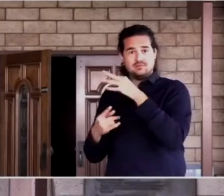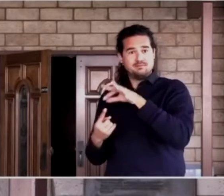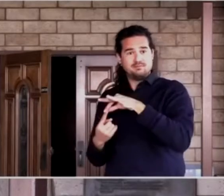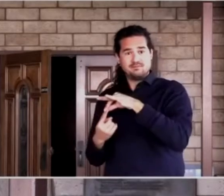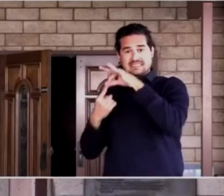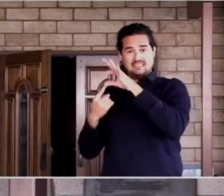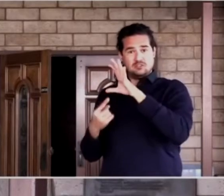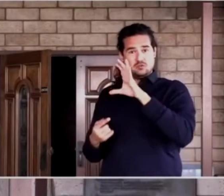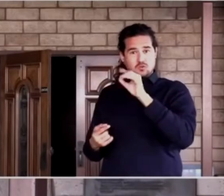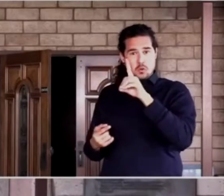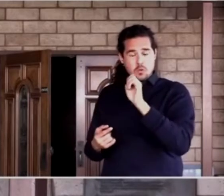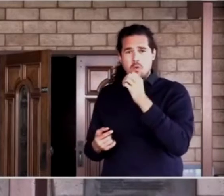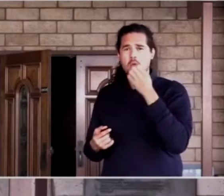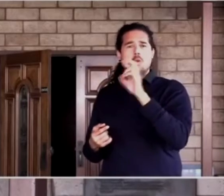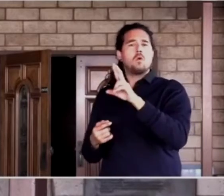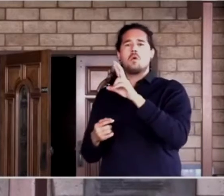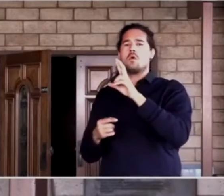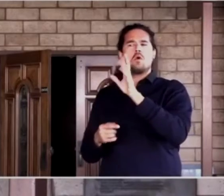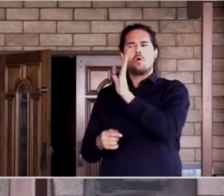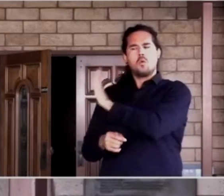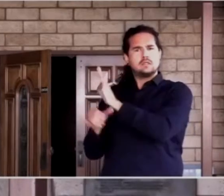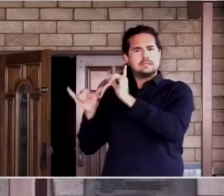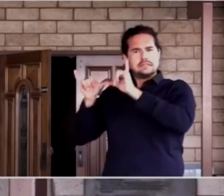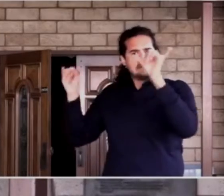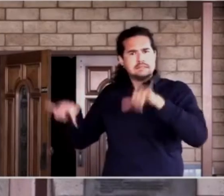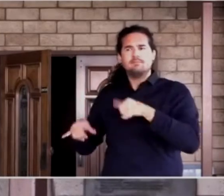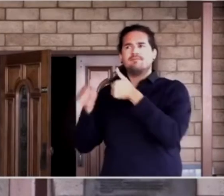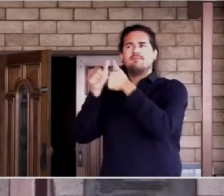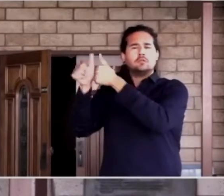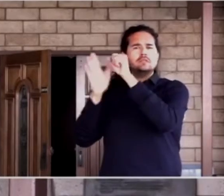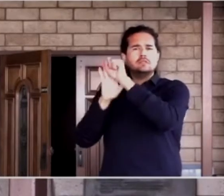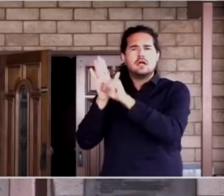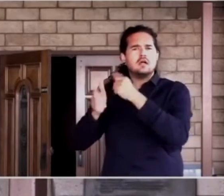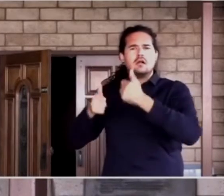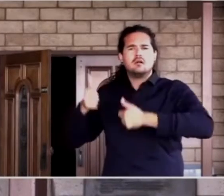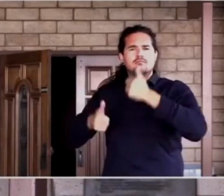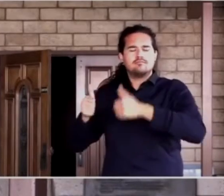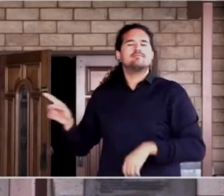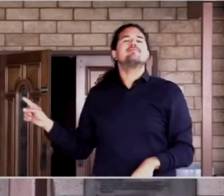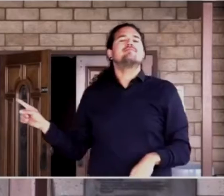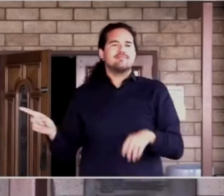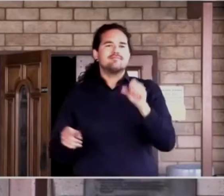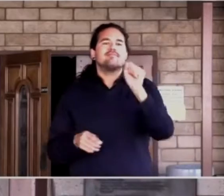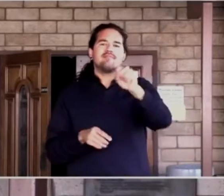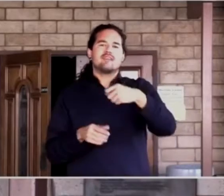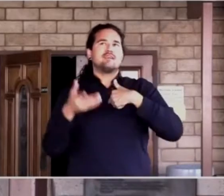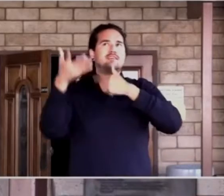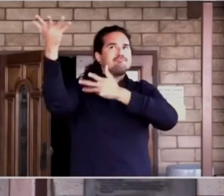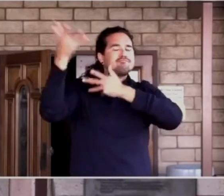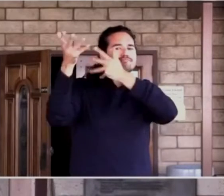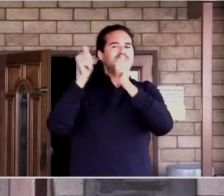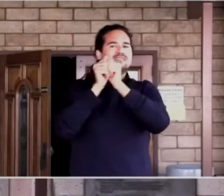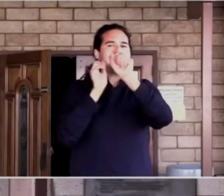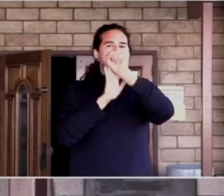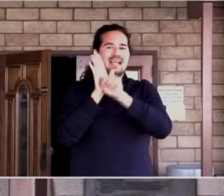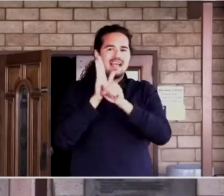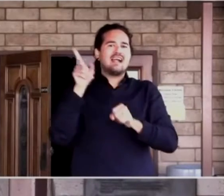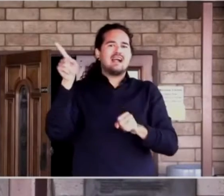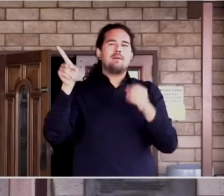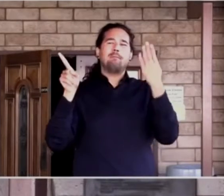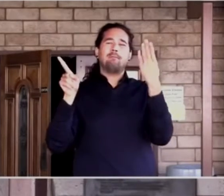We continue to be in communication with the state and Blue Shield about their requirements, and we're prepared to meet those